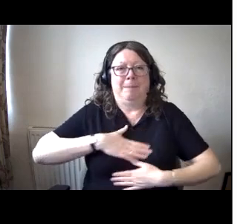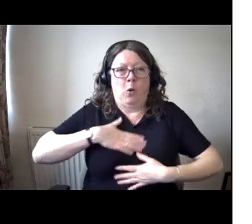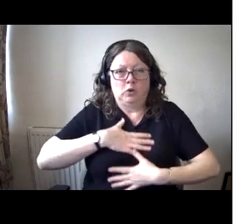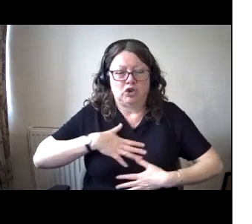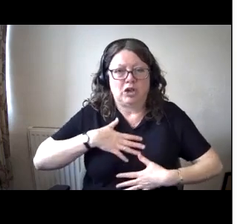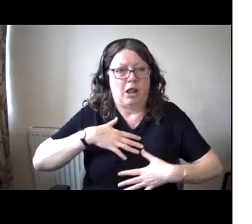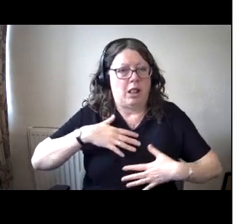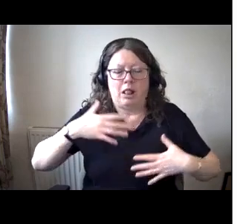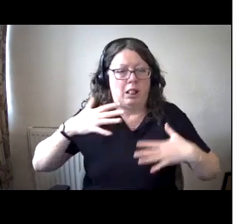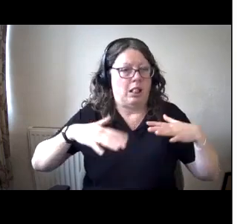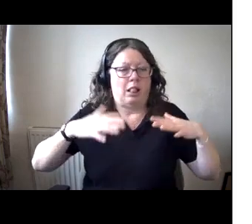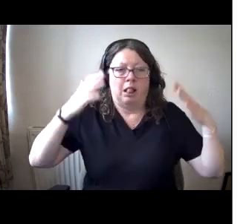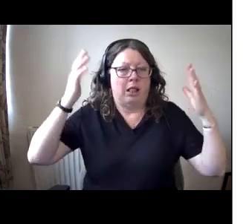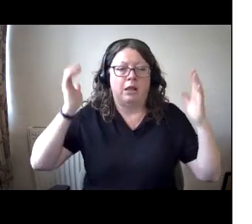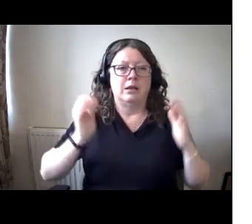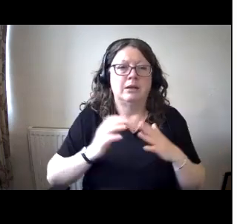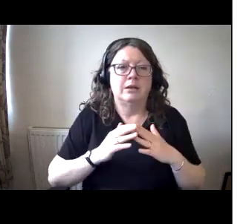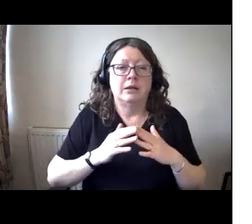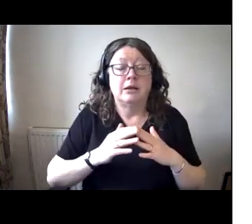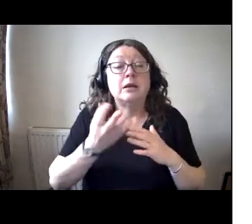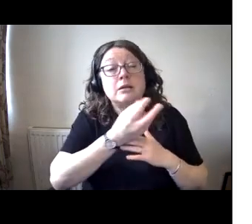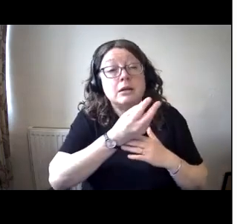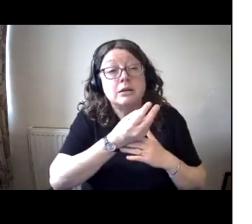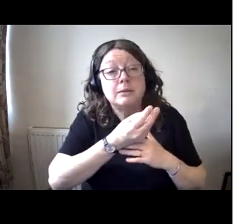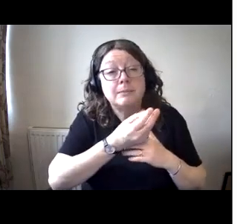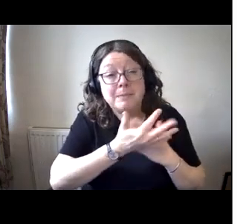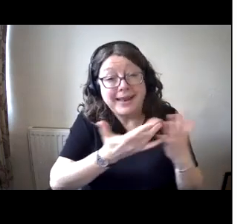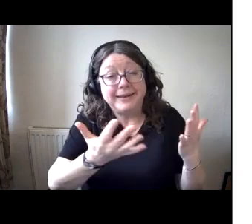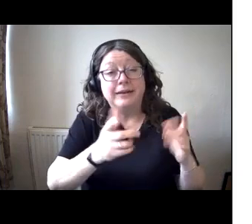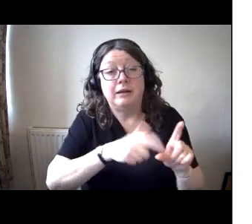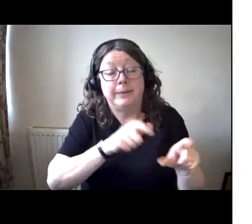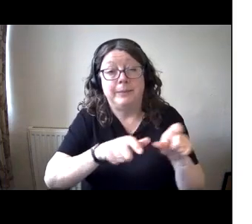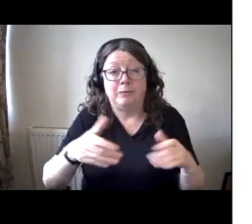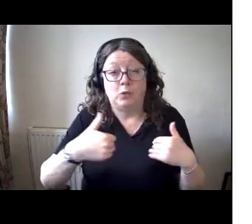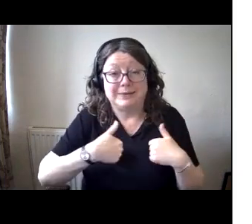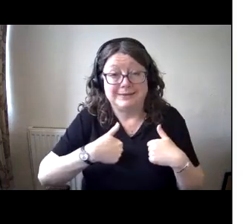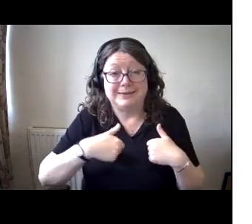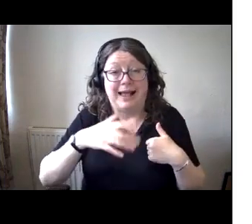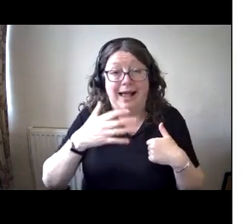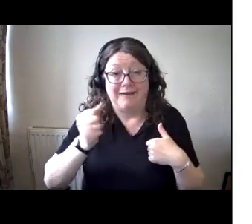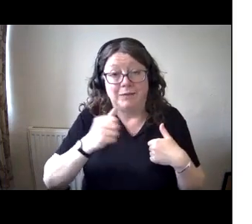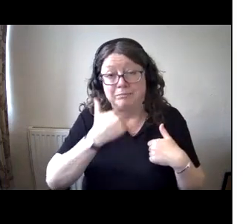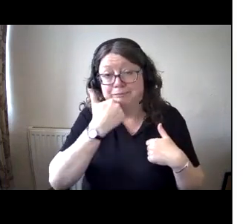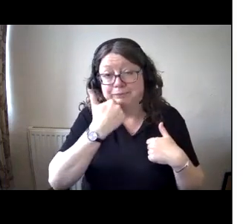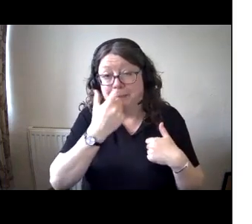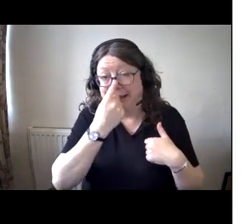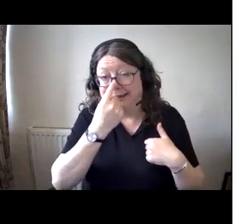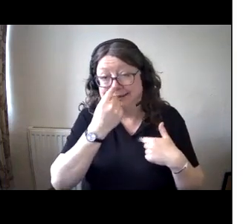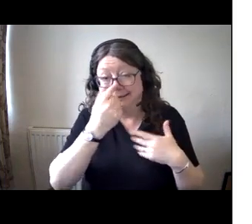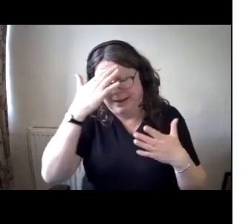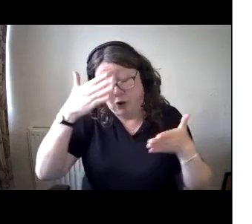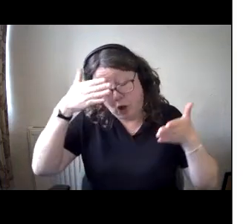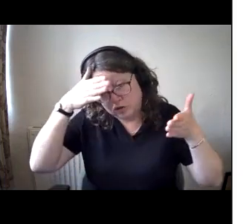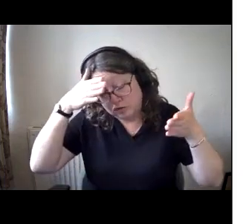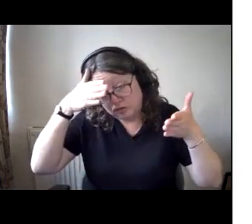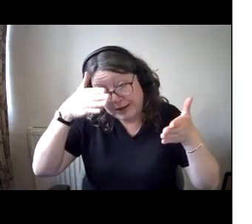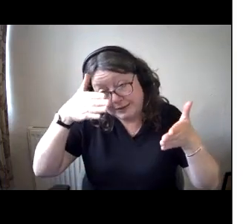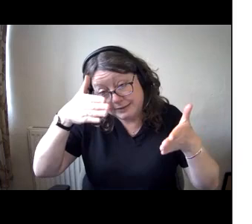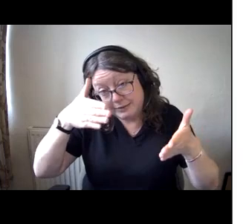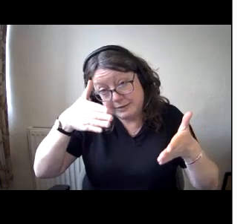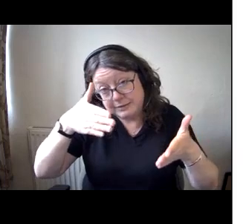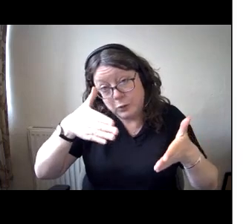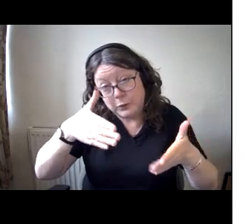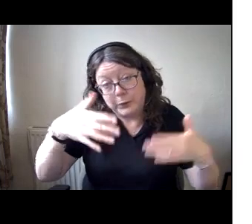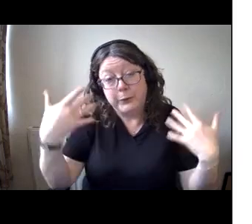hyper-focus or concentrate on something for long periods of time, particularly things that they are very interested in, or